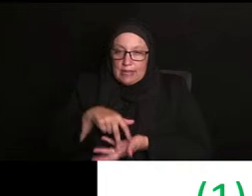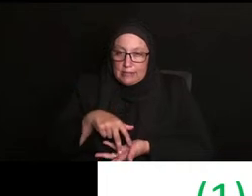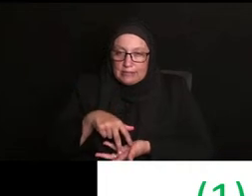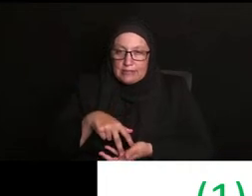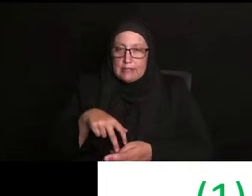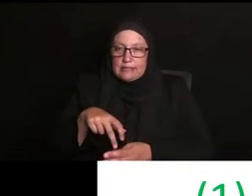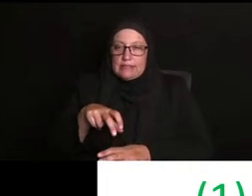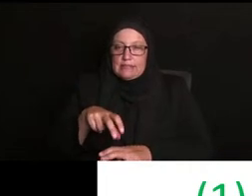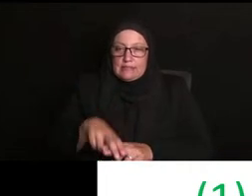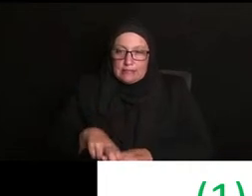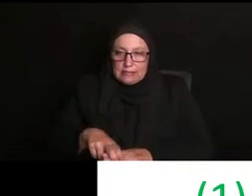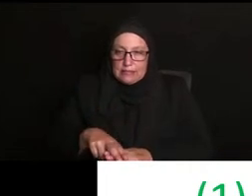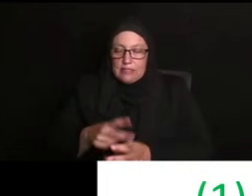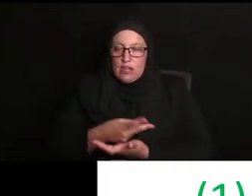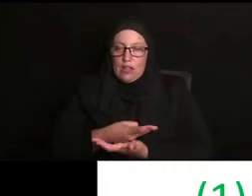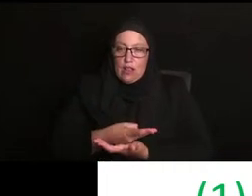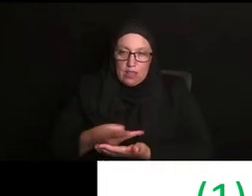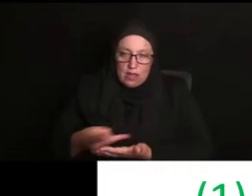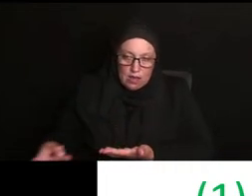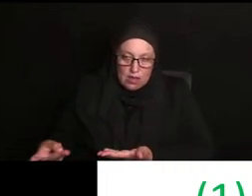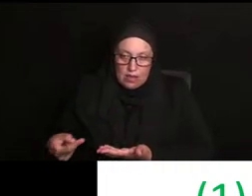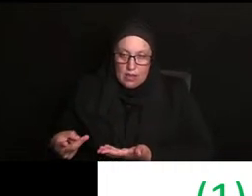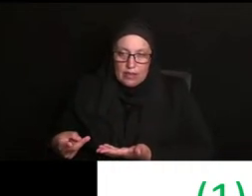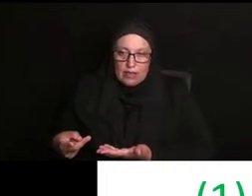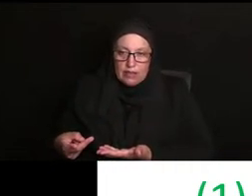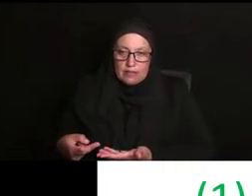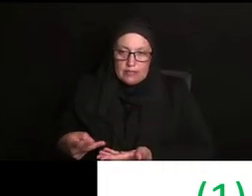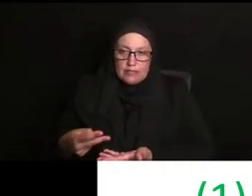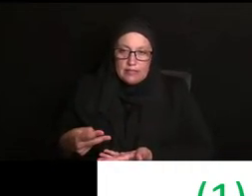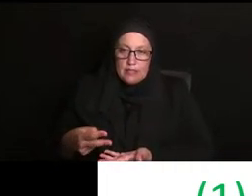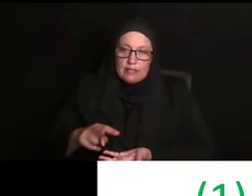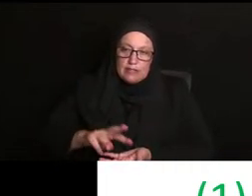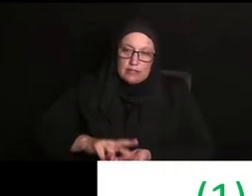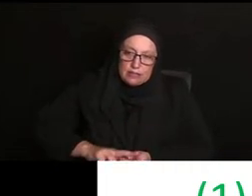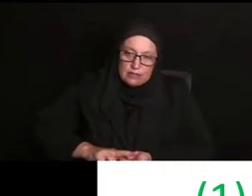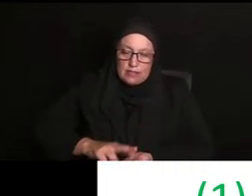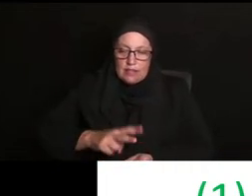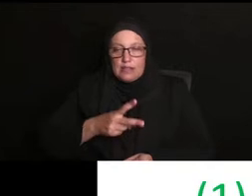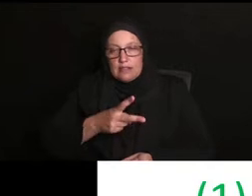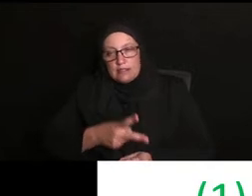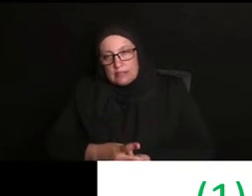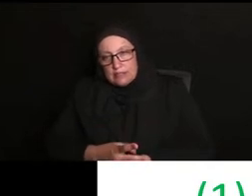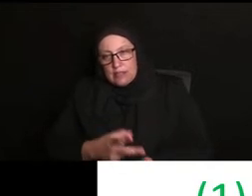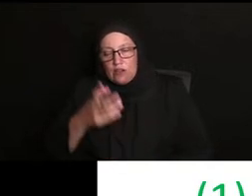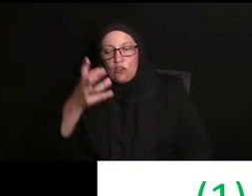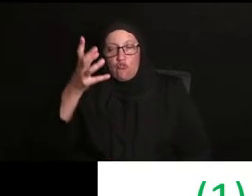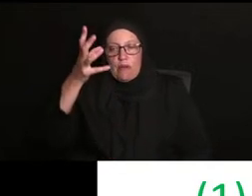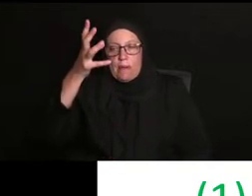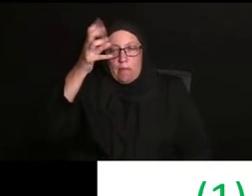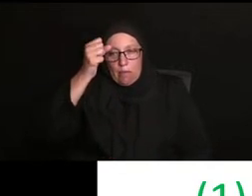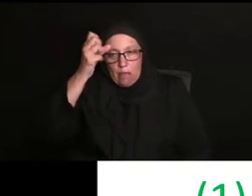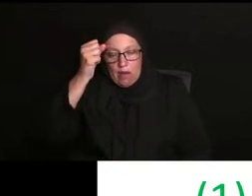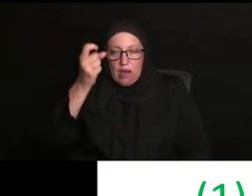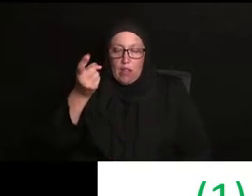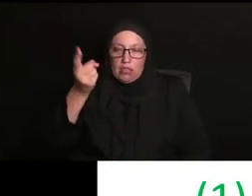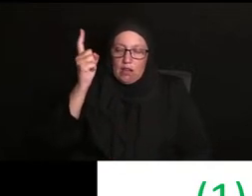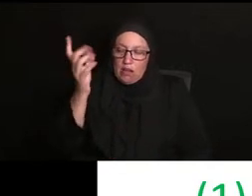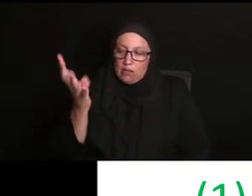all situations they have dhikr of Allah, remembrance of Allah. And they also do something else.